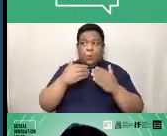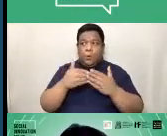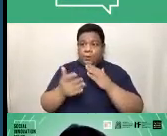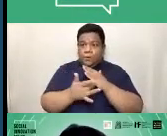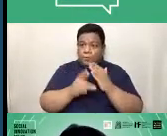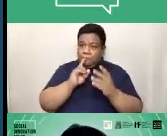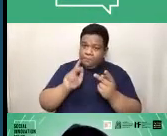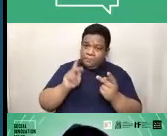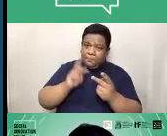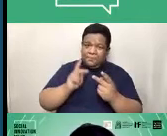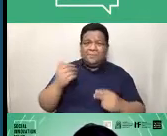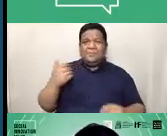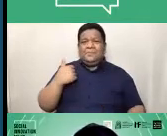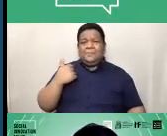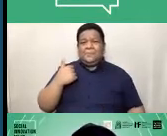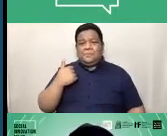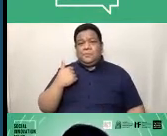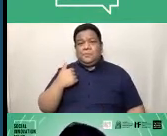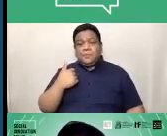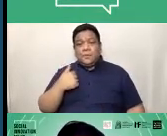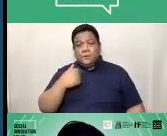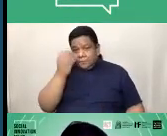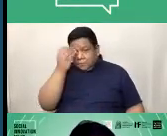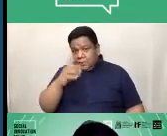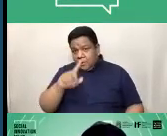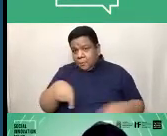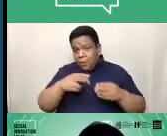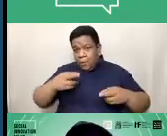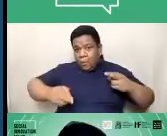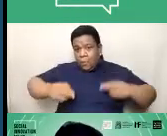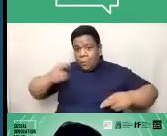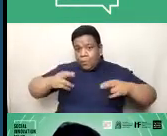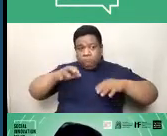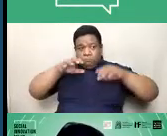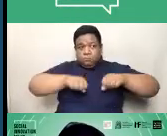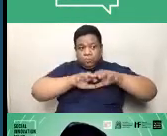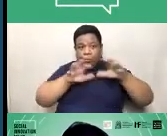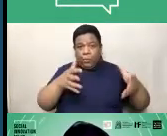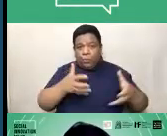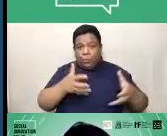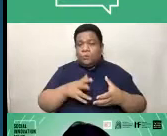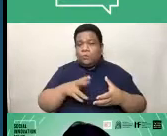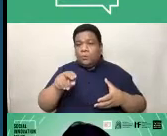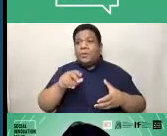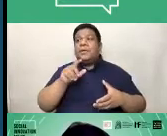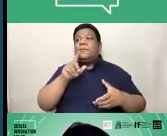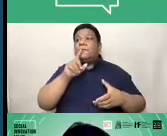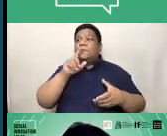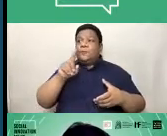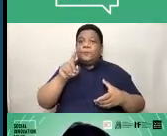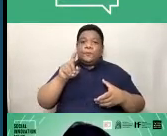yet. When I was telling you about, robots taking over the world and getting their own sentience, it's not so far